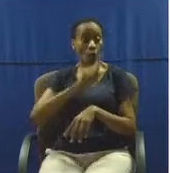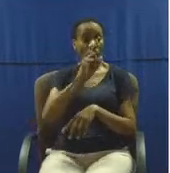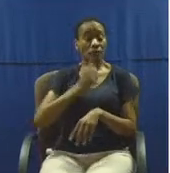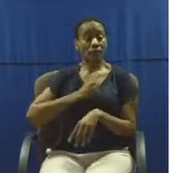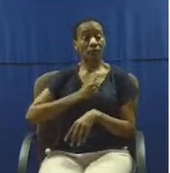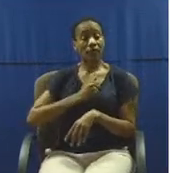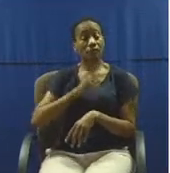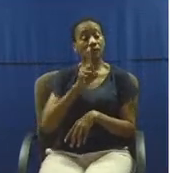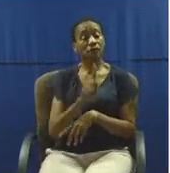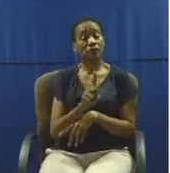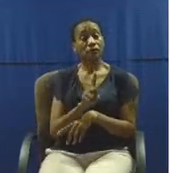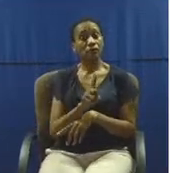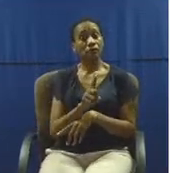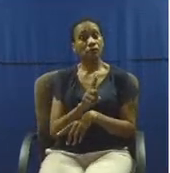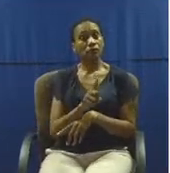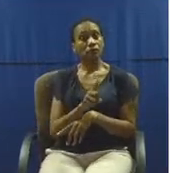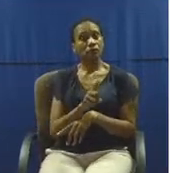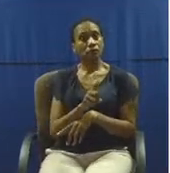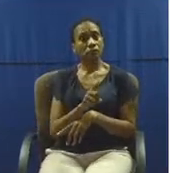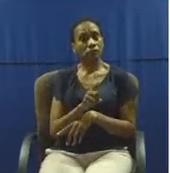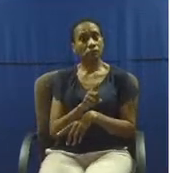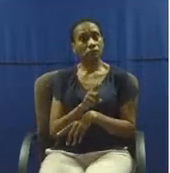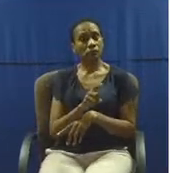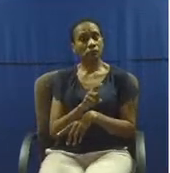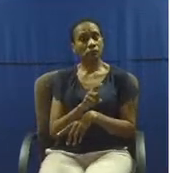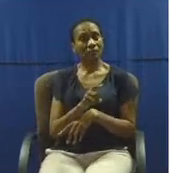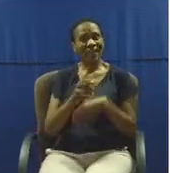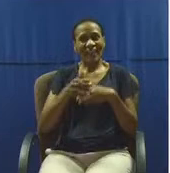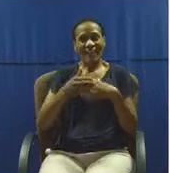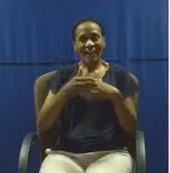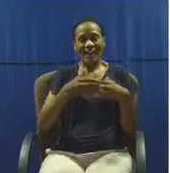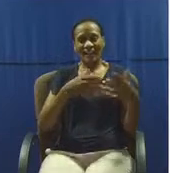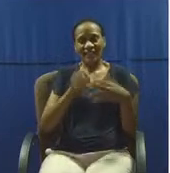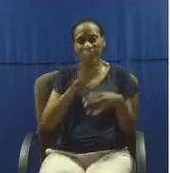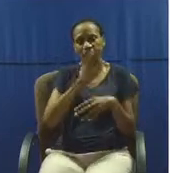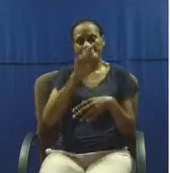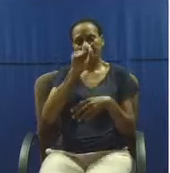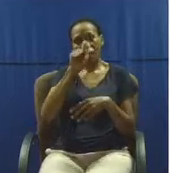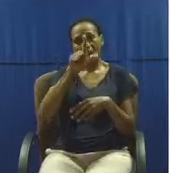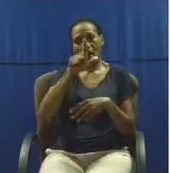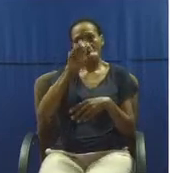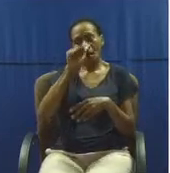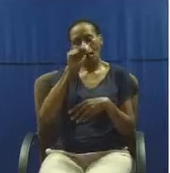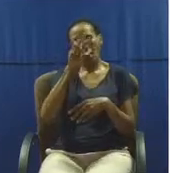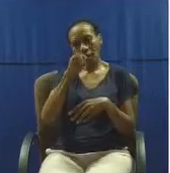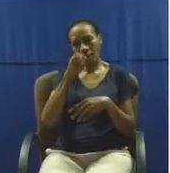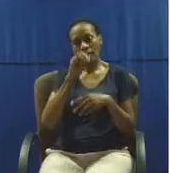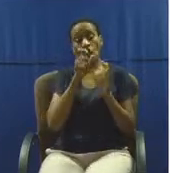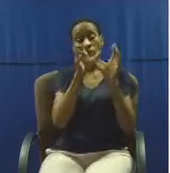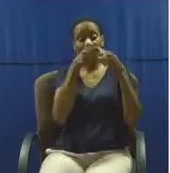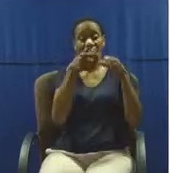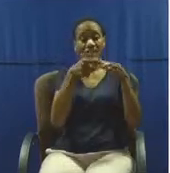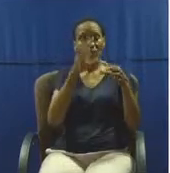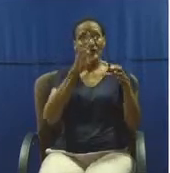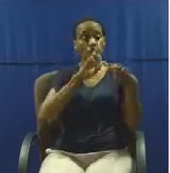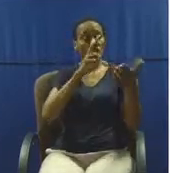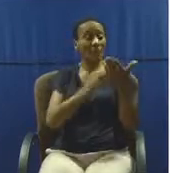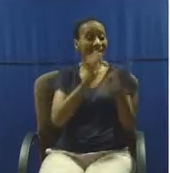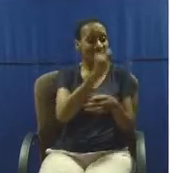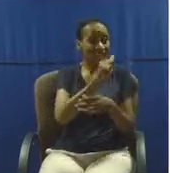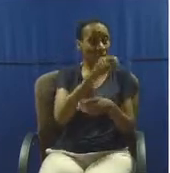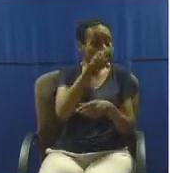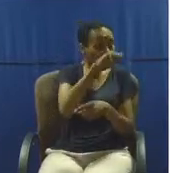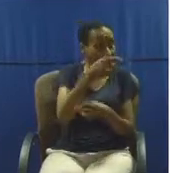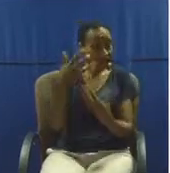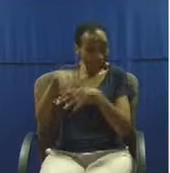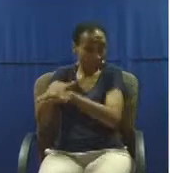is, did you implement any of the Farlam Commission's recommendations? If not, why not?